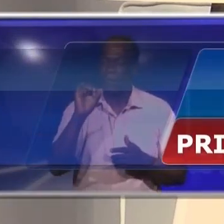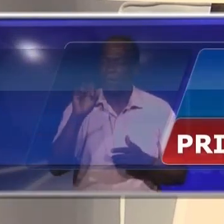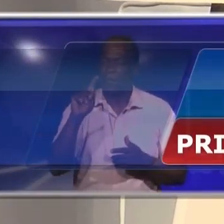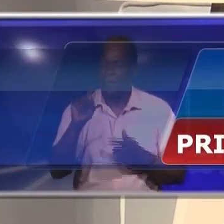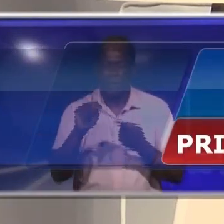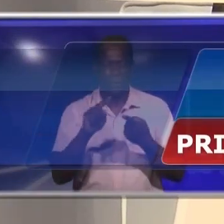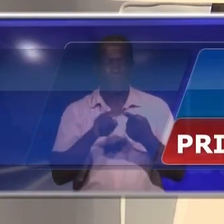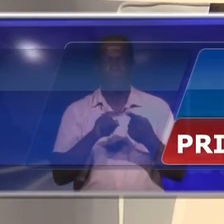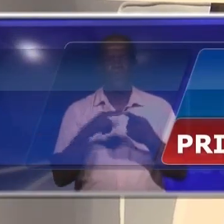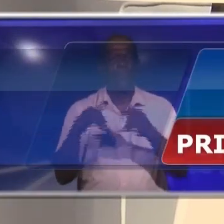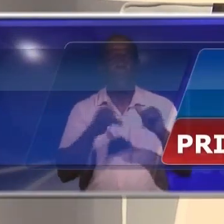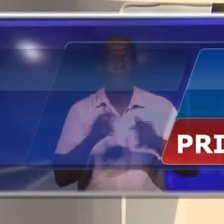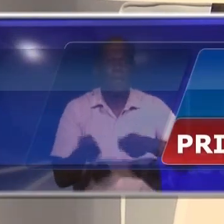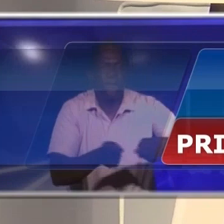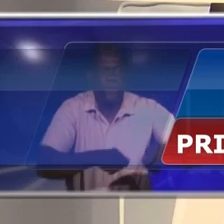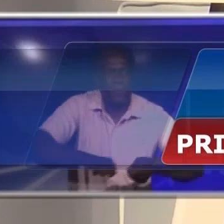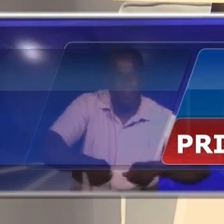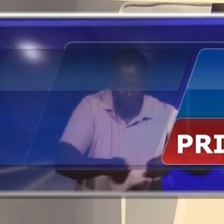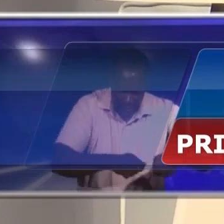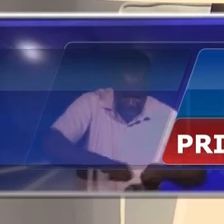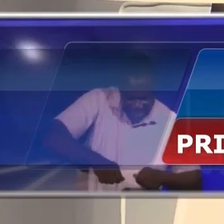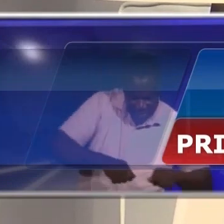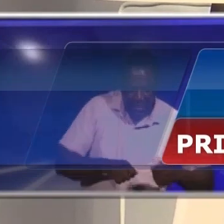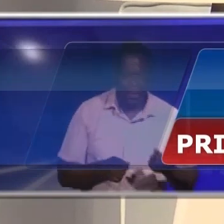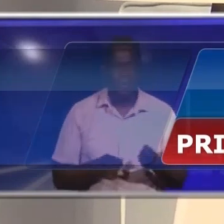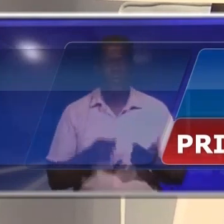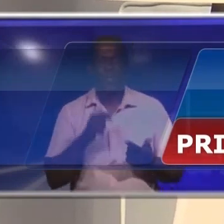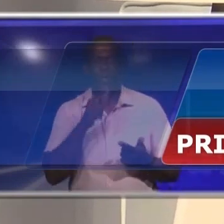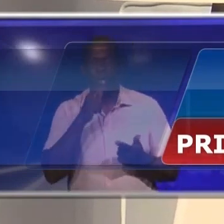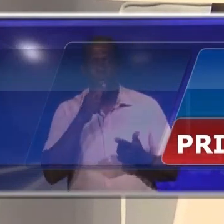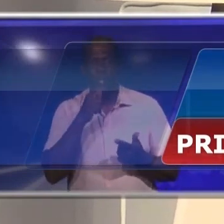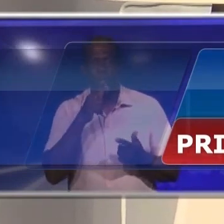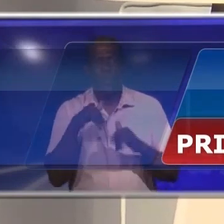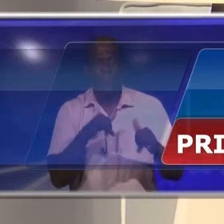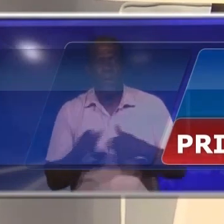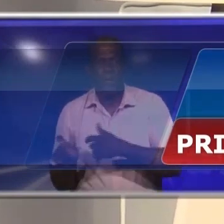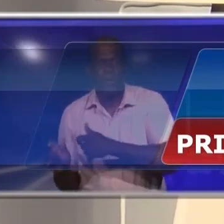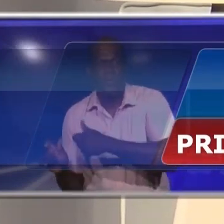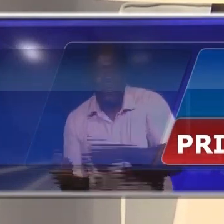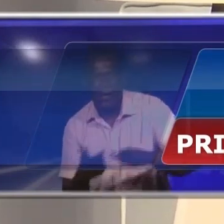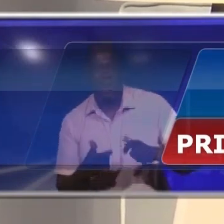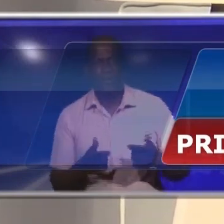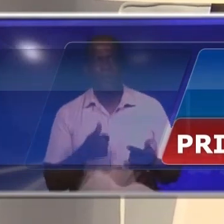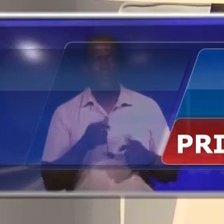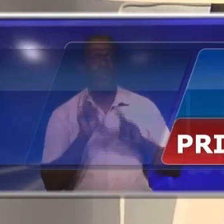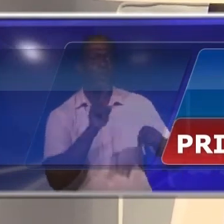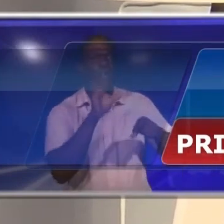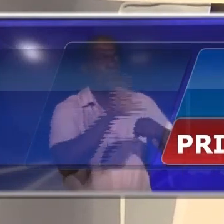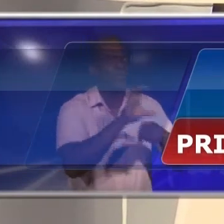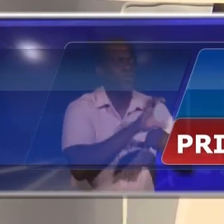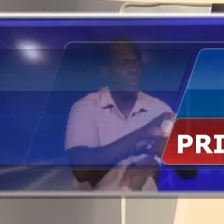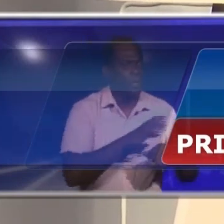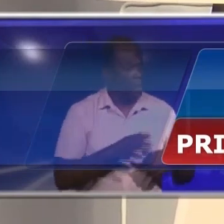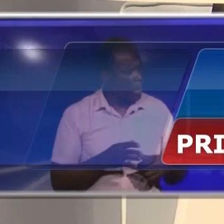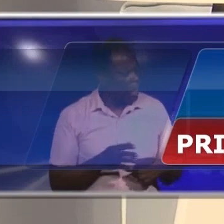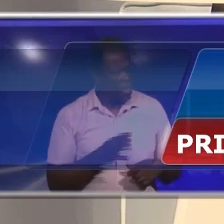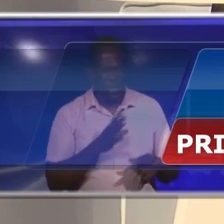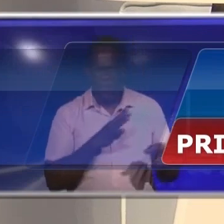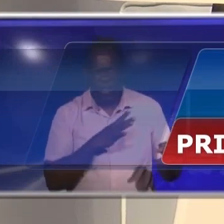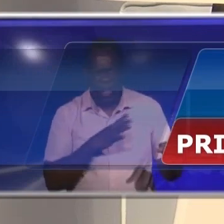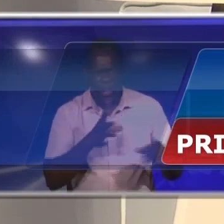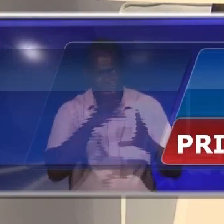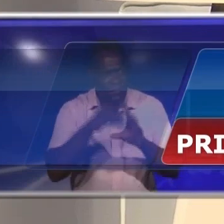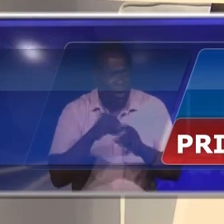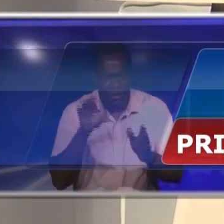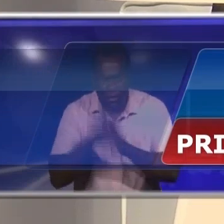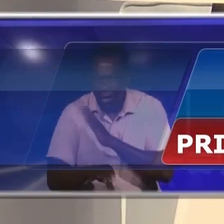play football, play cricket, get involved in community activities, go to church, all of these various things. You hardly see any